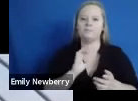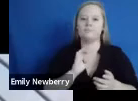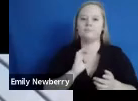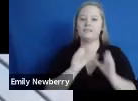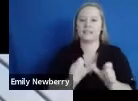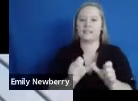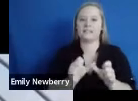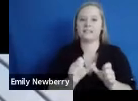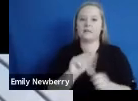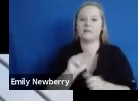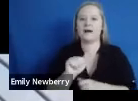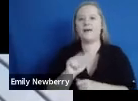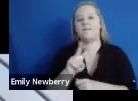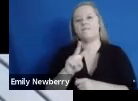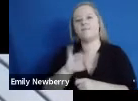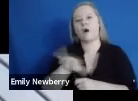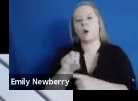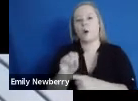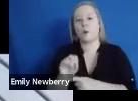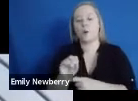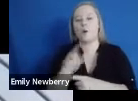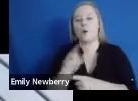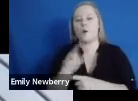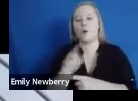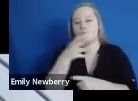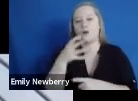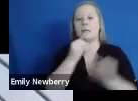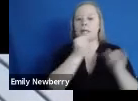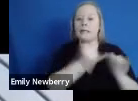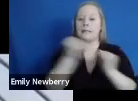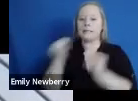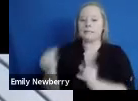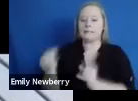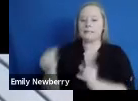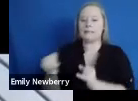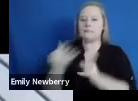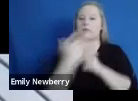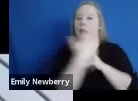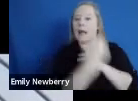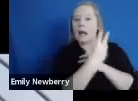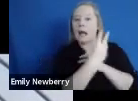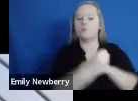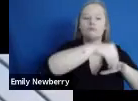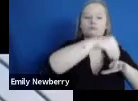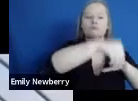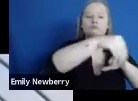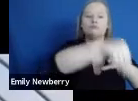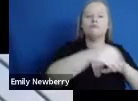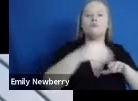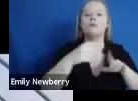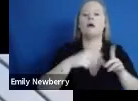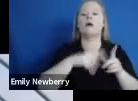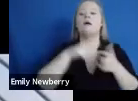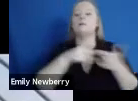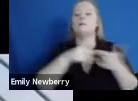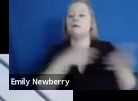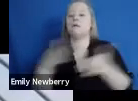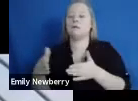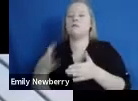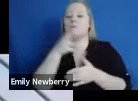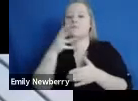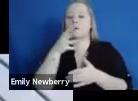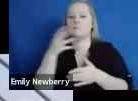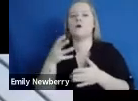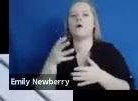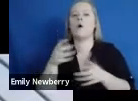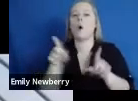Navajo farming. It goes from individuals being planted out in the dirt all the way up to our farmers currently, and also producing superior